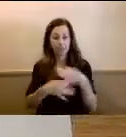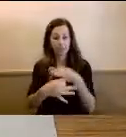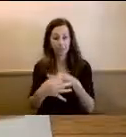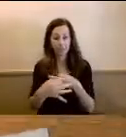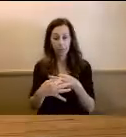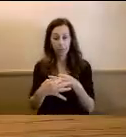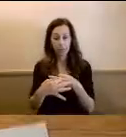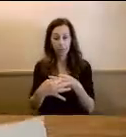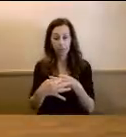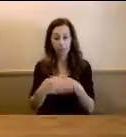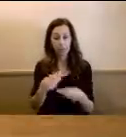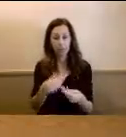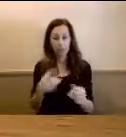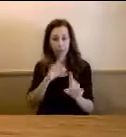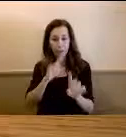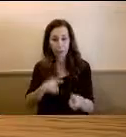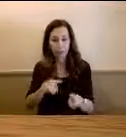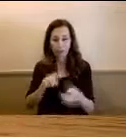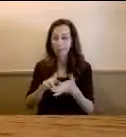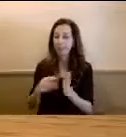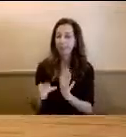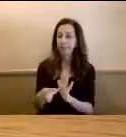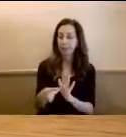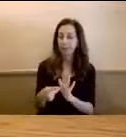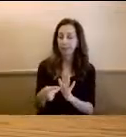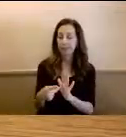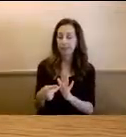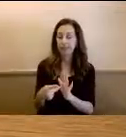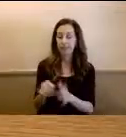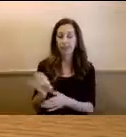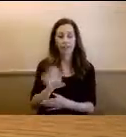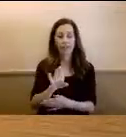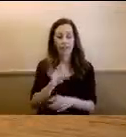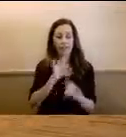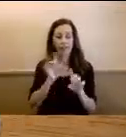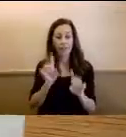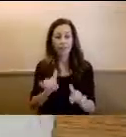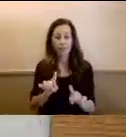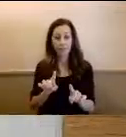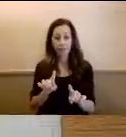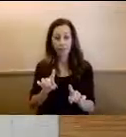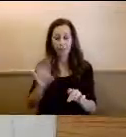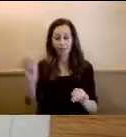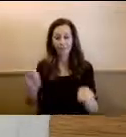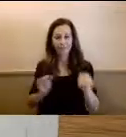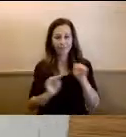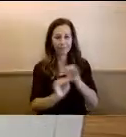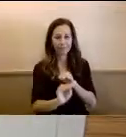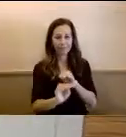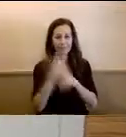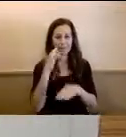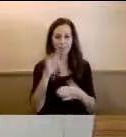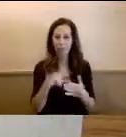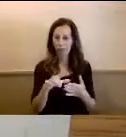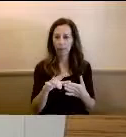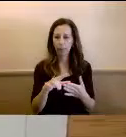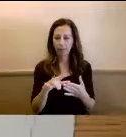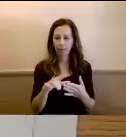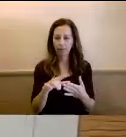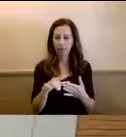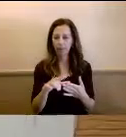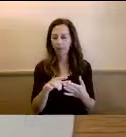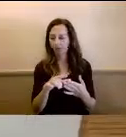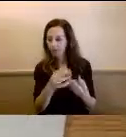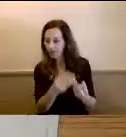Substituting the solution means that you can put your answer in place of the variable and do